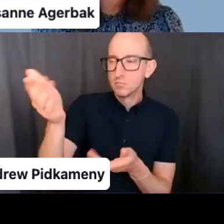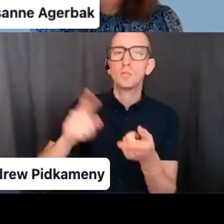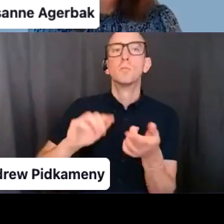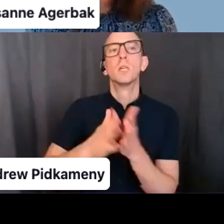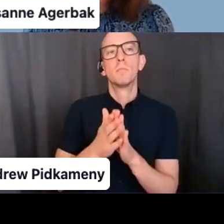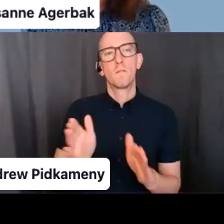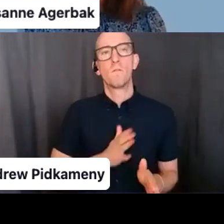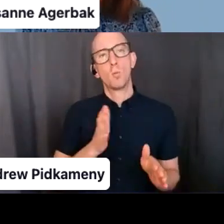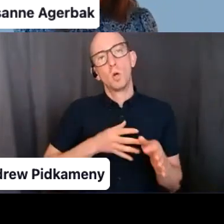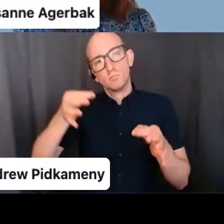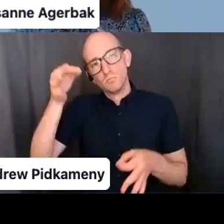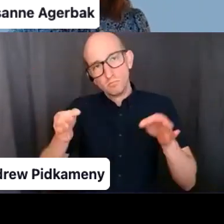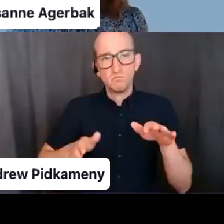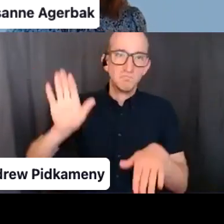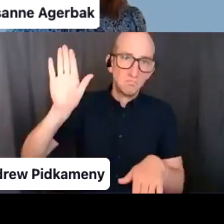or court.